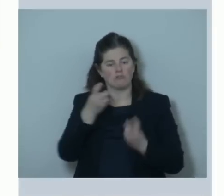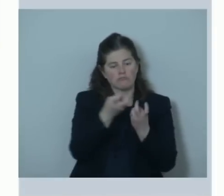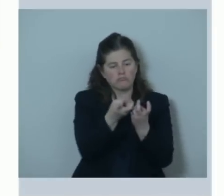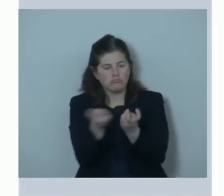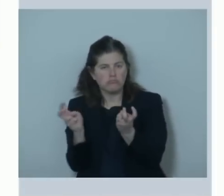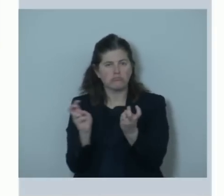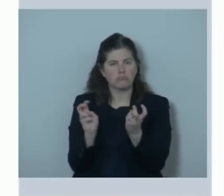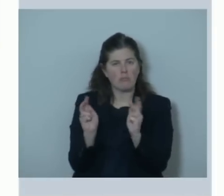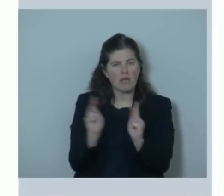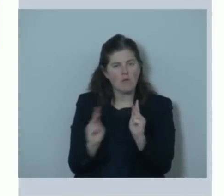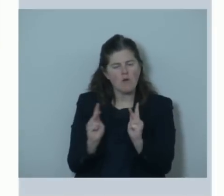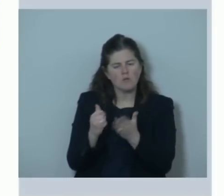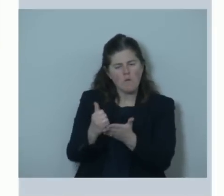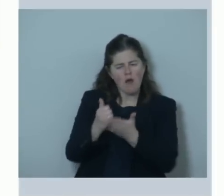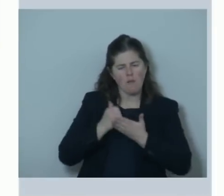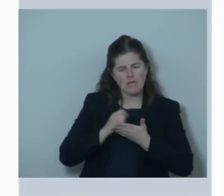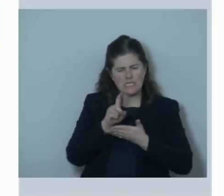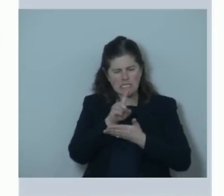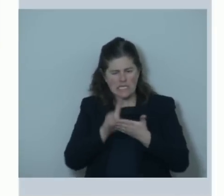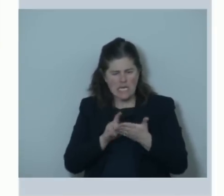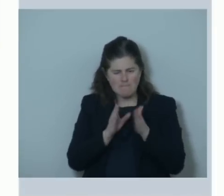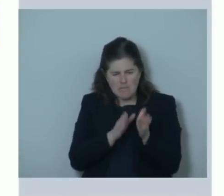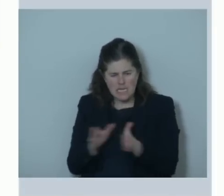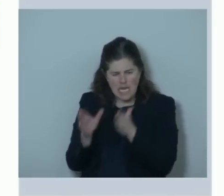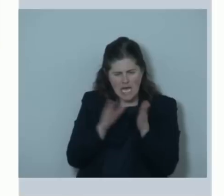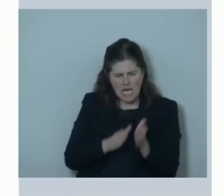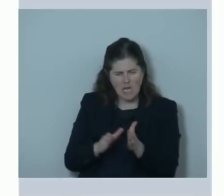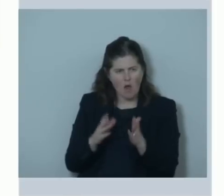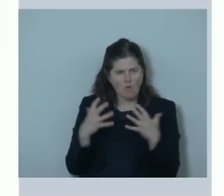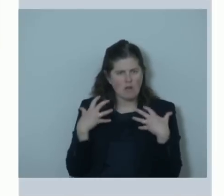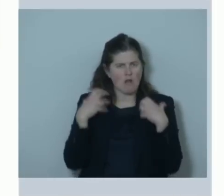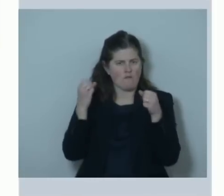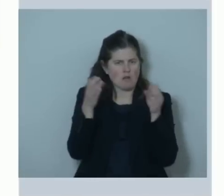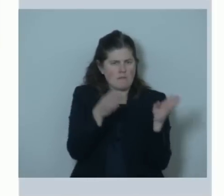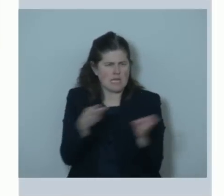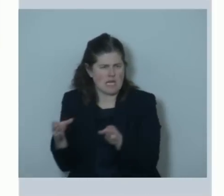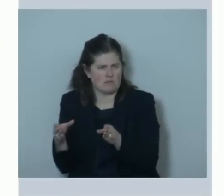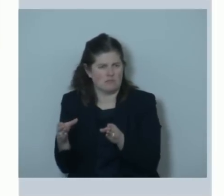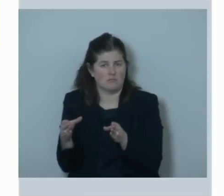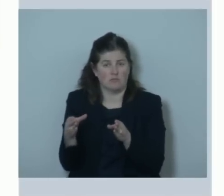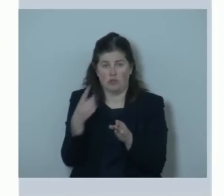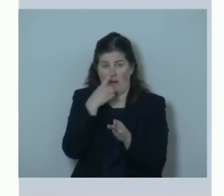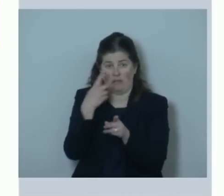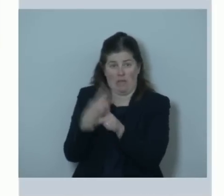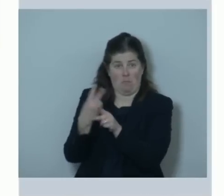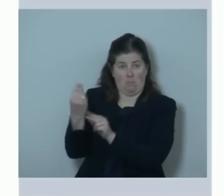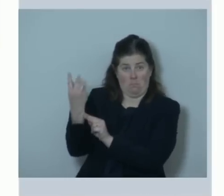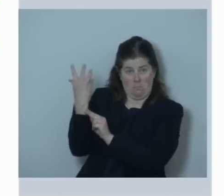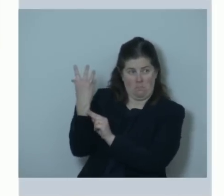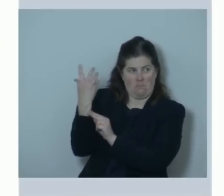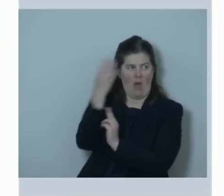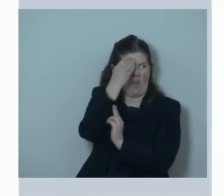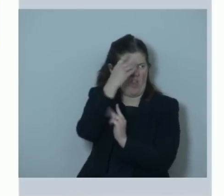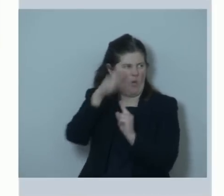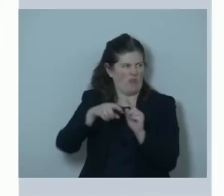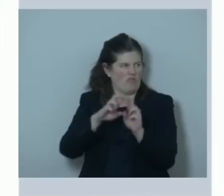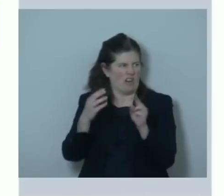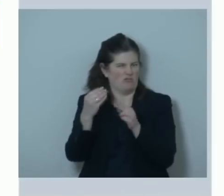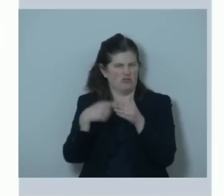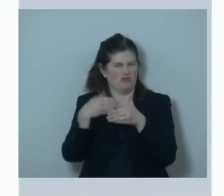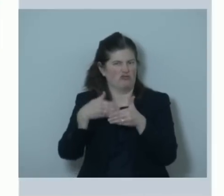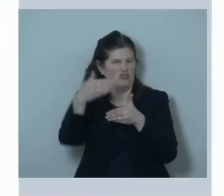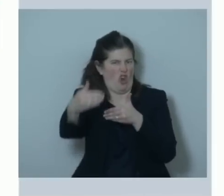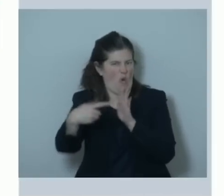an economic recovery effort. And I want you to keep this slide up, and I'll cue you when I'm ready to show